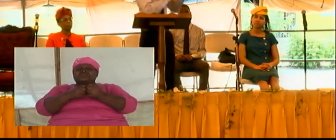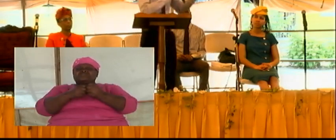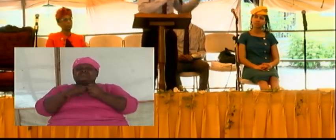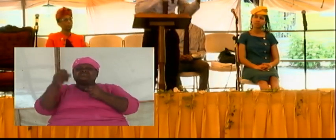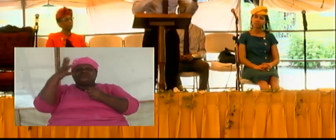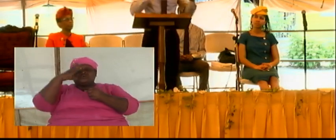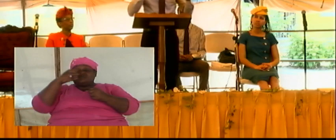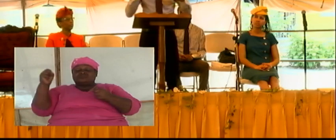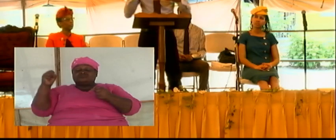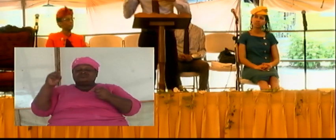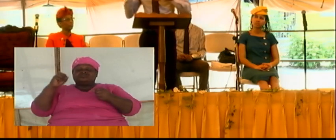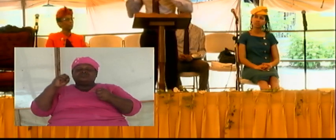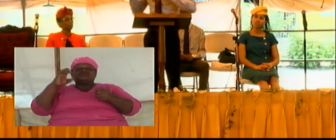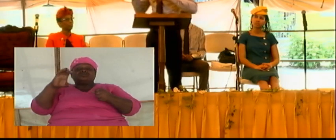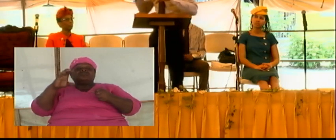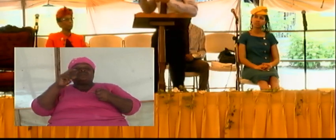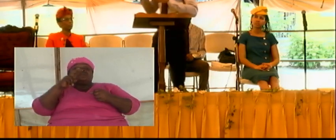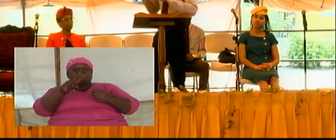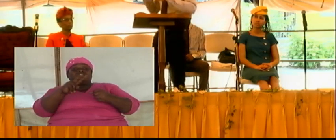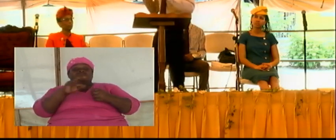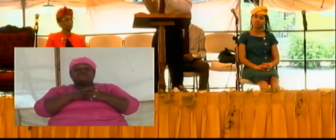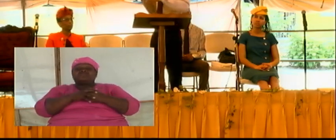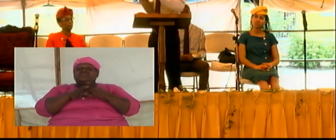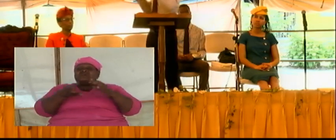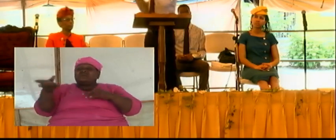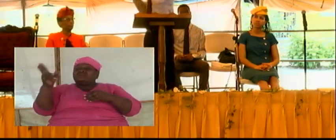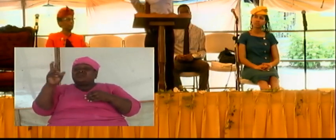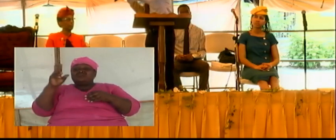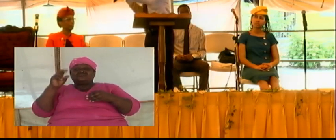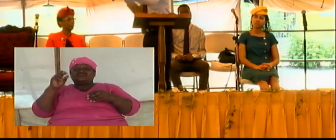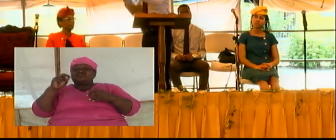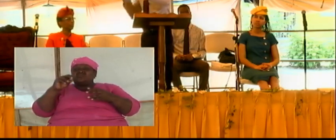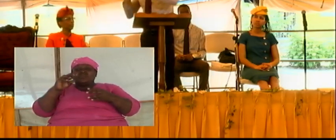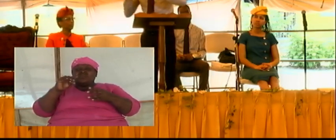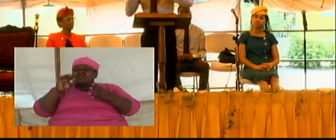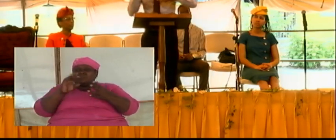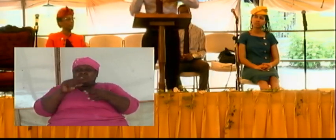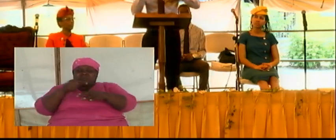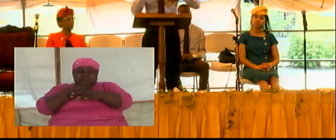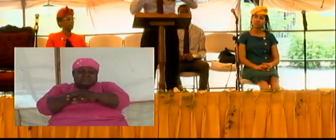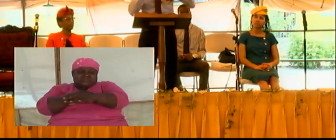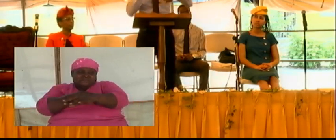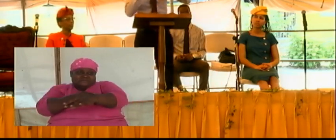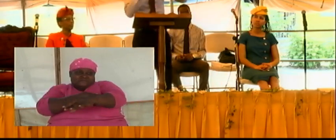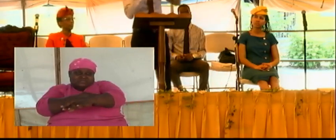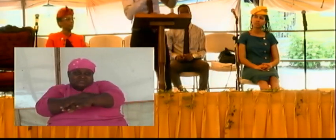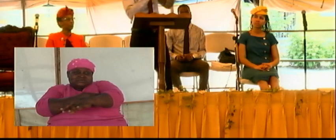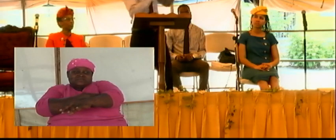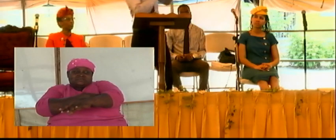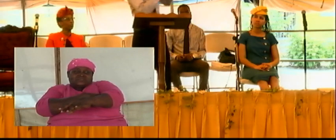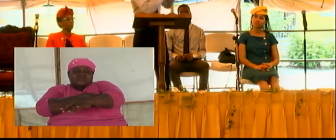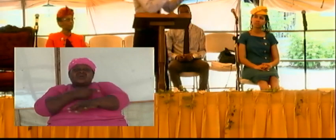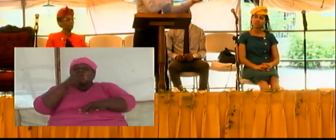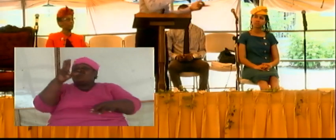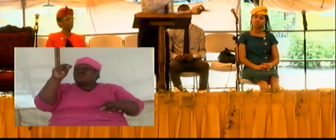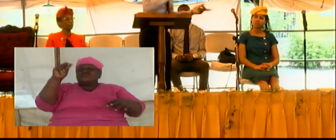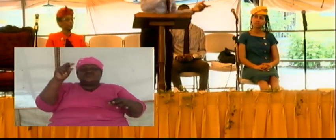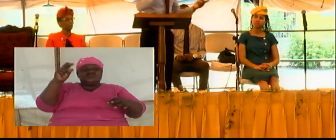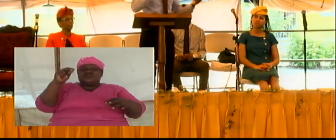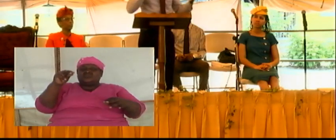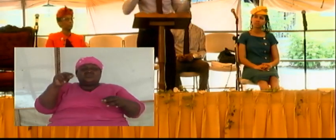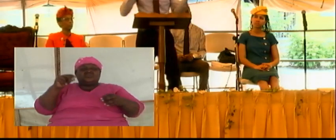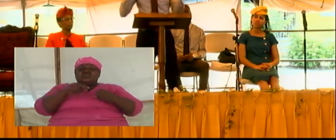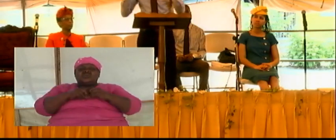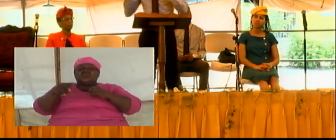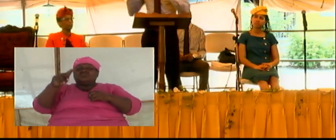of virus. Praise the Lord. There is no known vaccine. There is no confirmed treatment. And